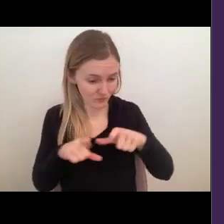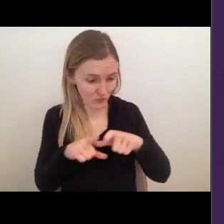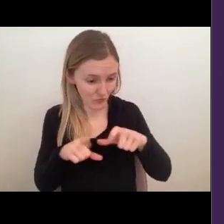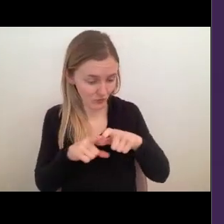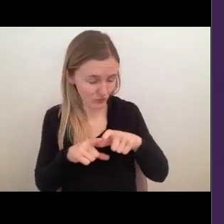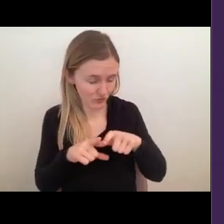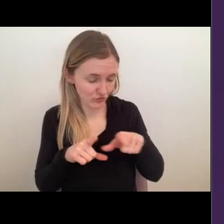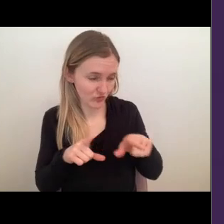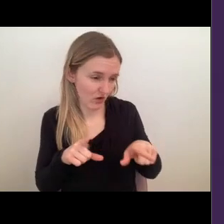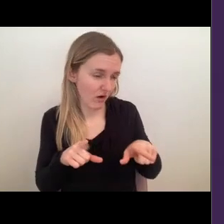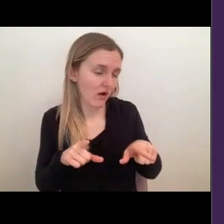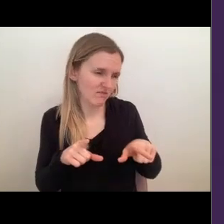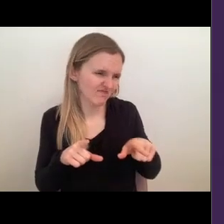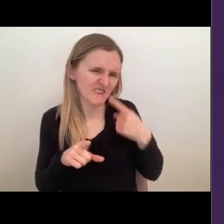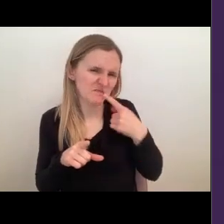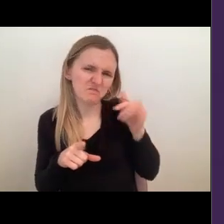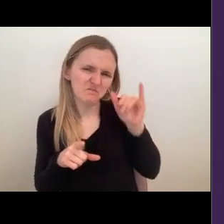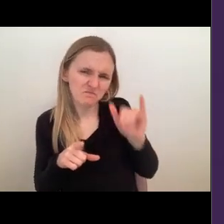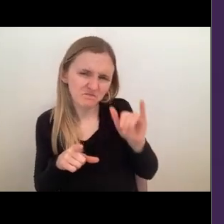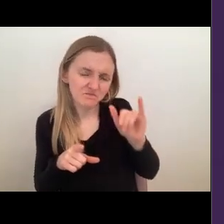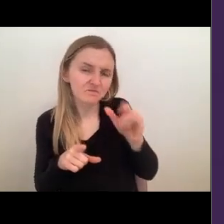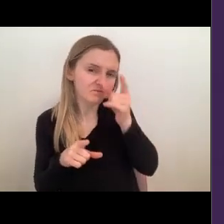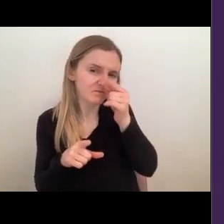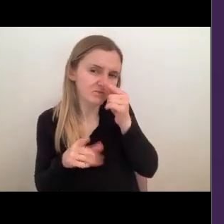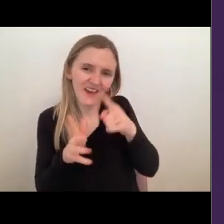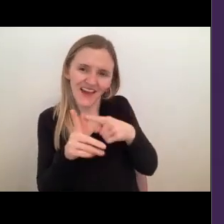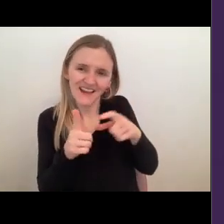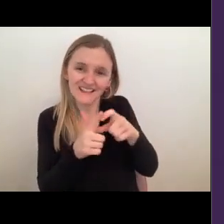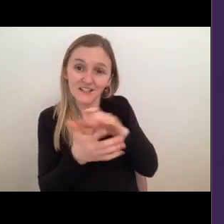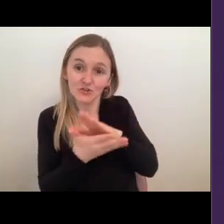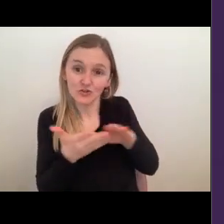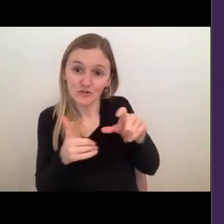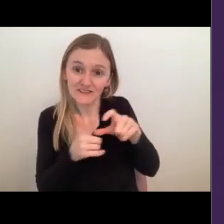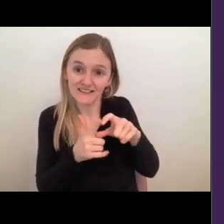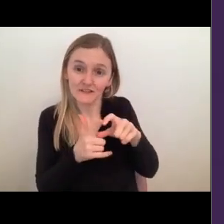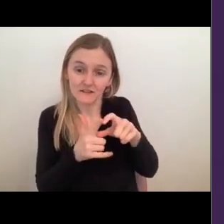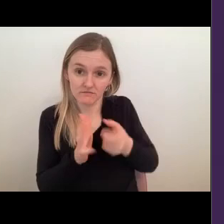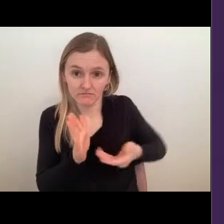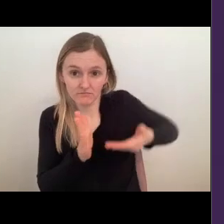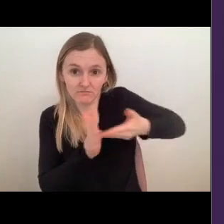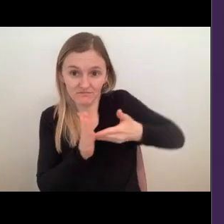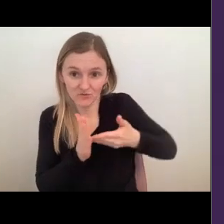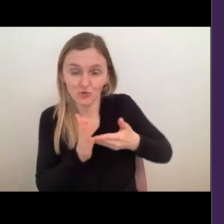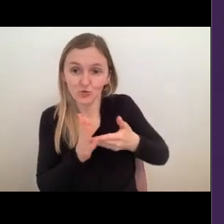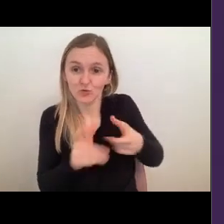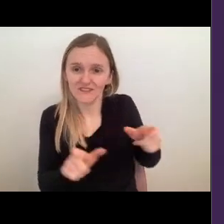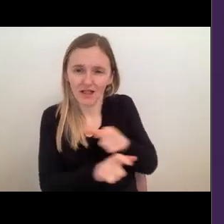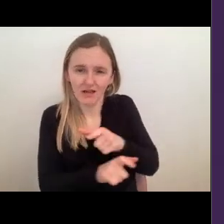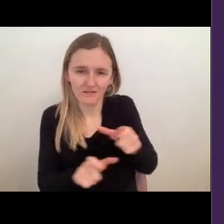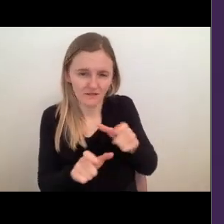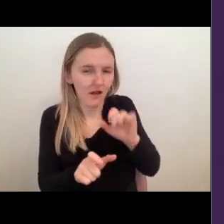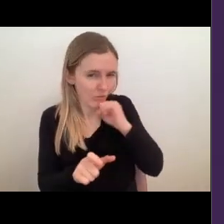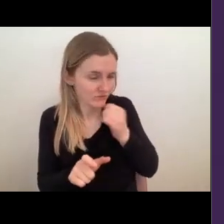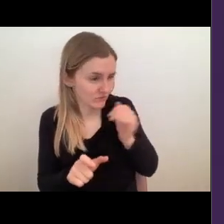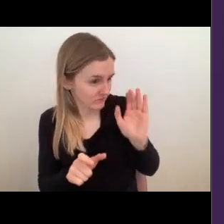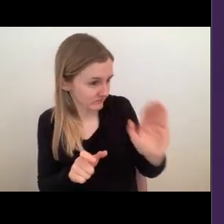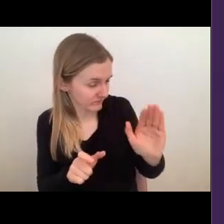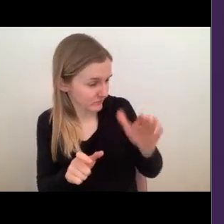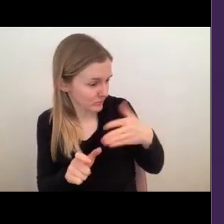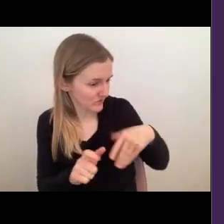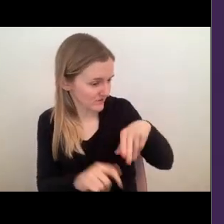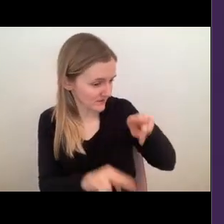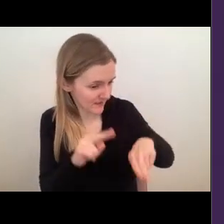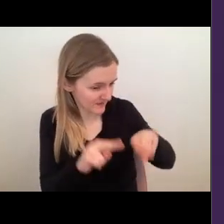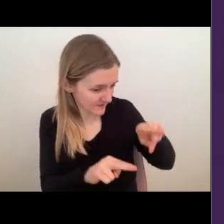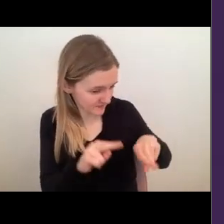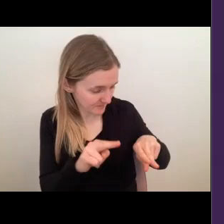I suspected ADHD alongside dyslexia, I would certainly pursue an assessment, at the very